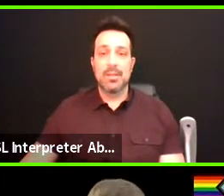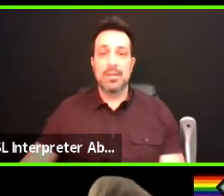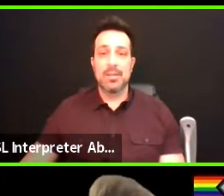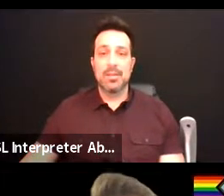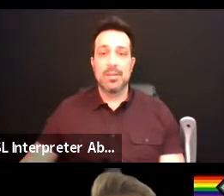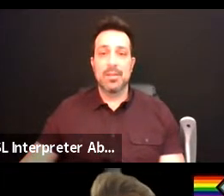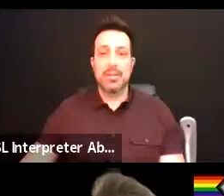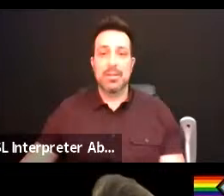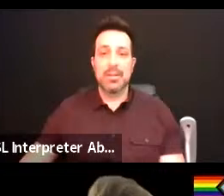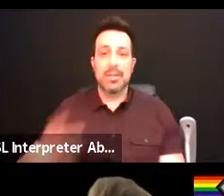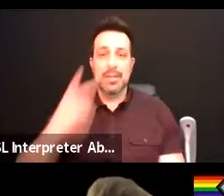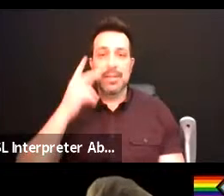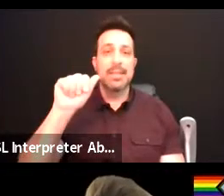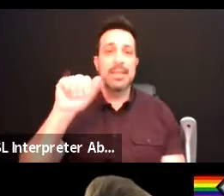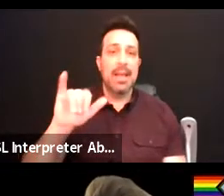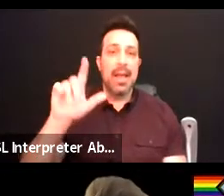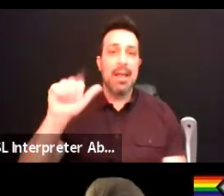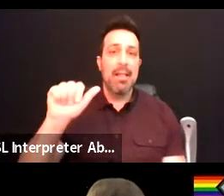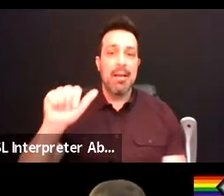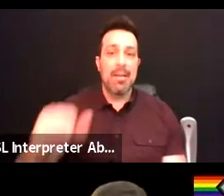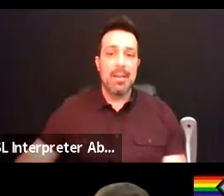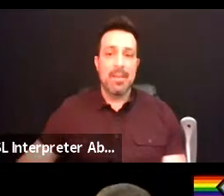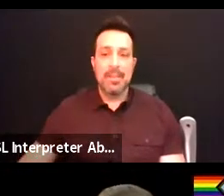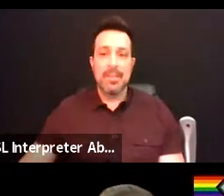I see Ayla